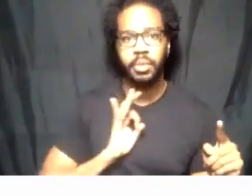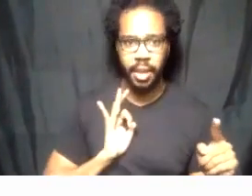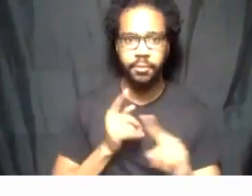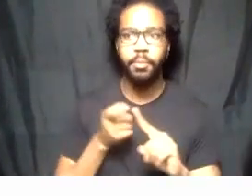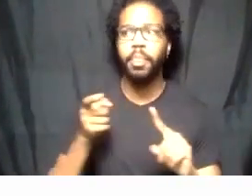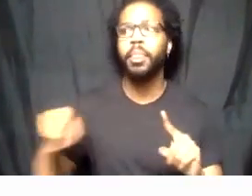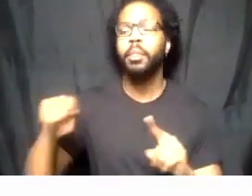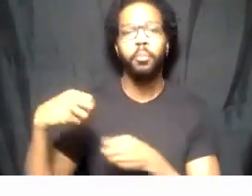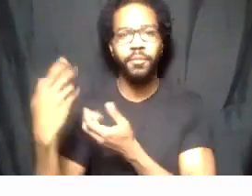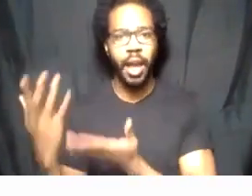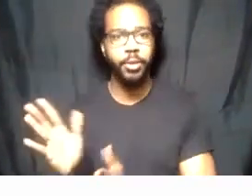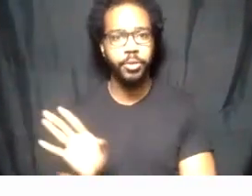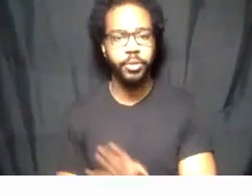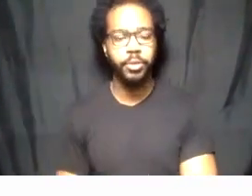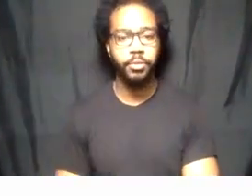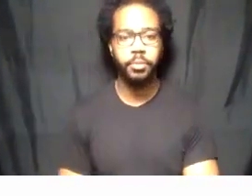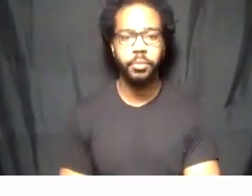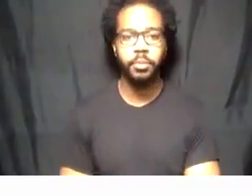staff.